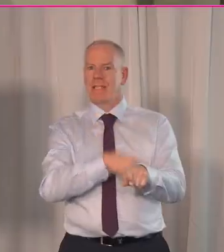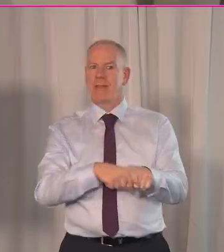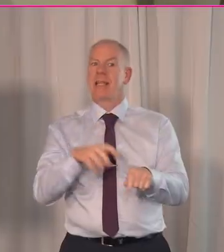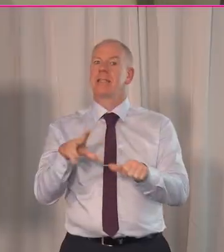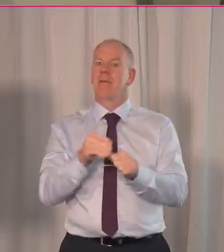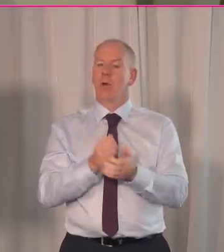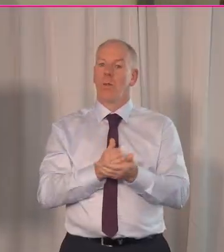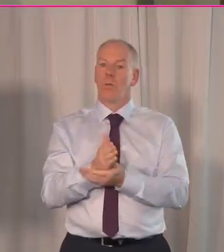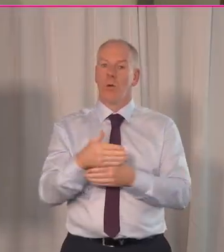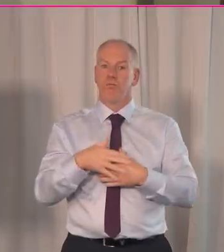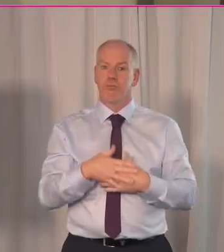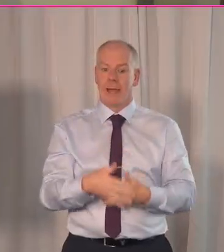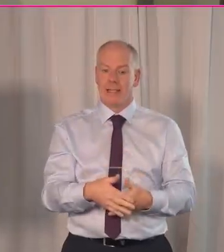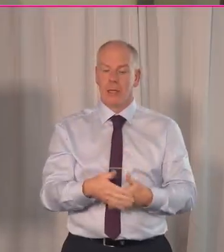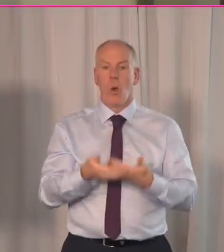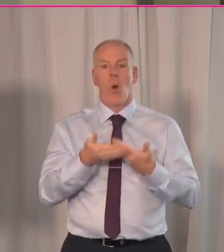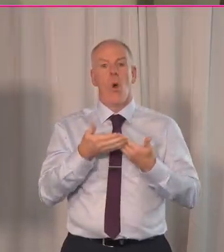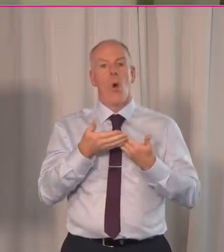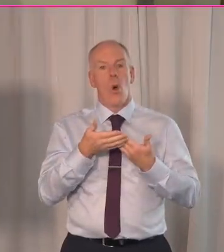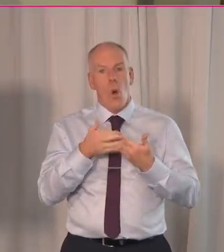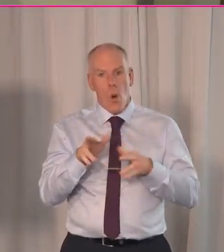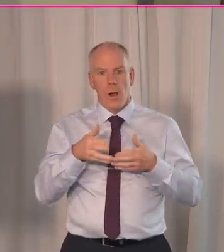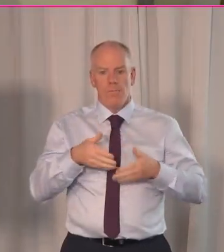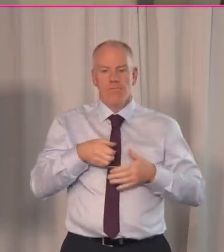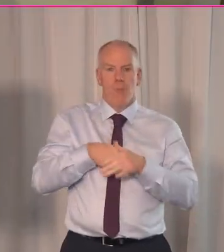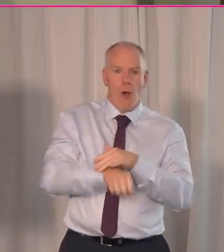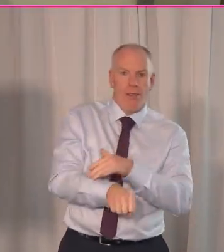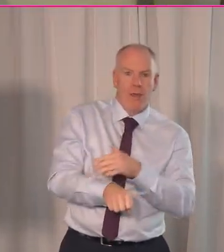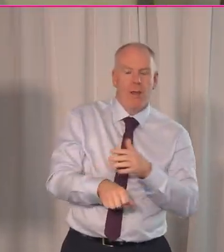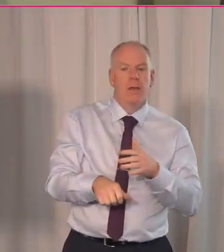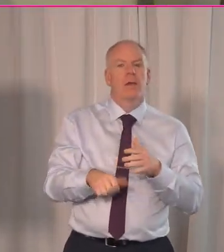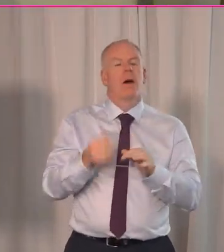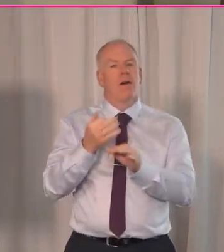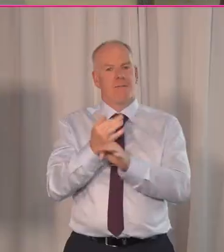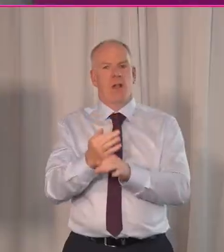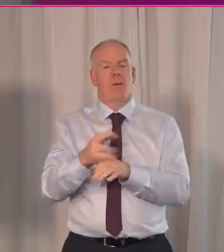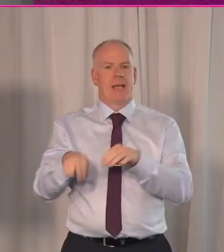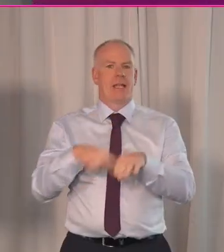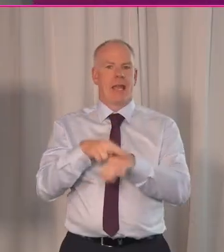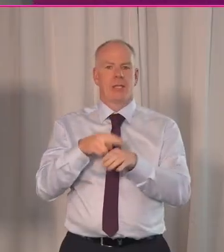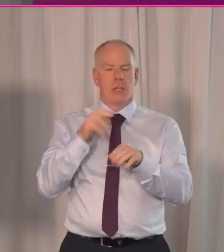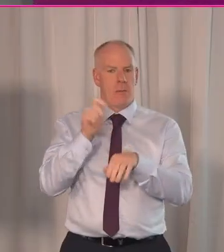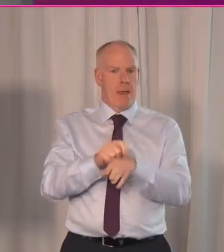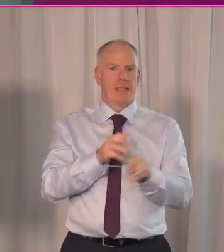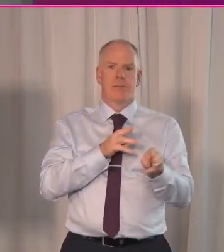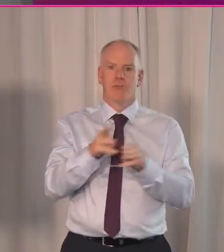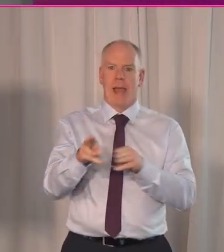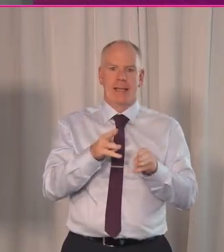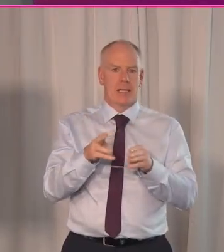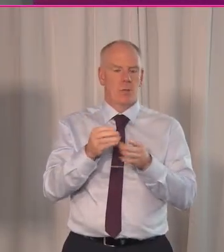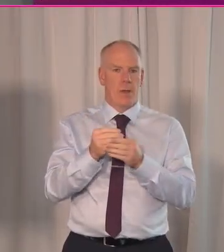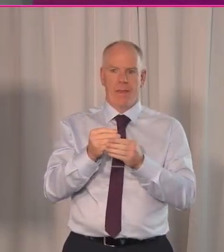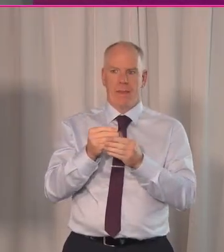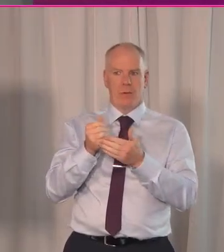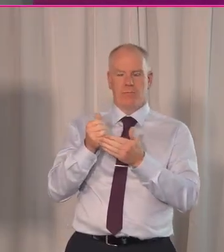pregnancy or at birth, in a supportive way and in line with the national best practices for informing families of their child's